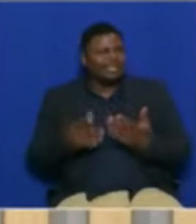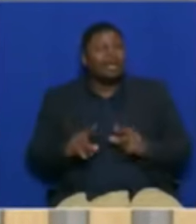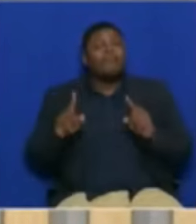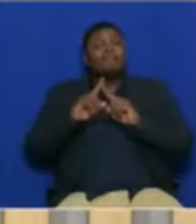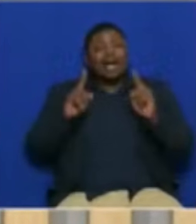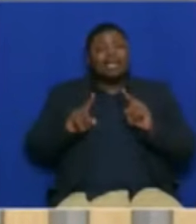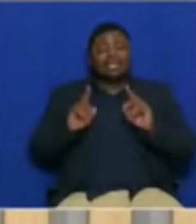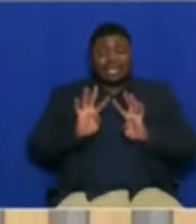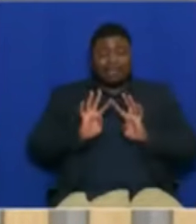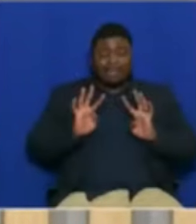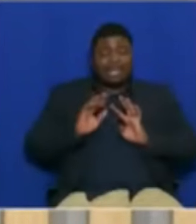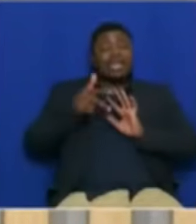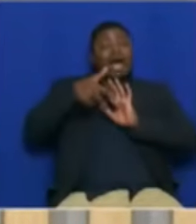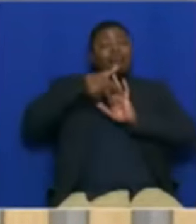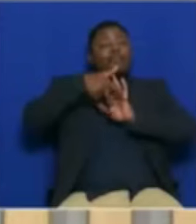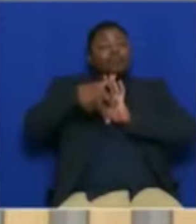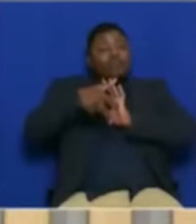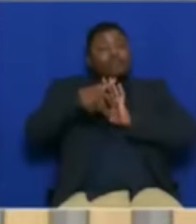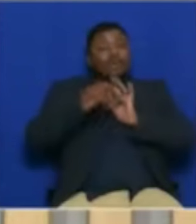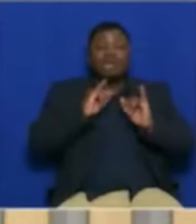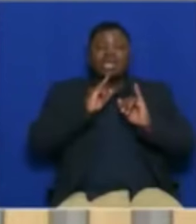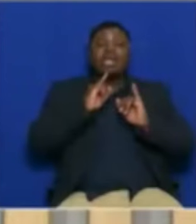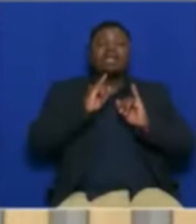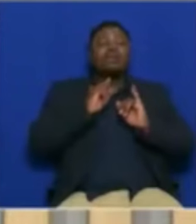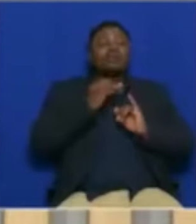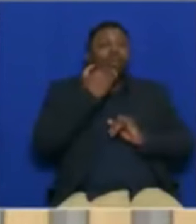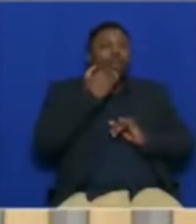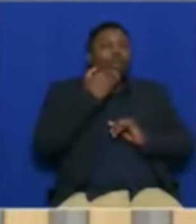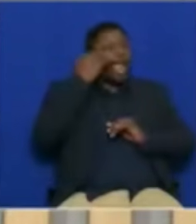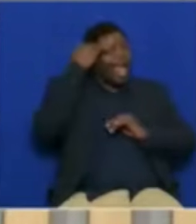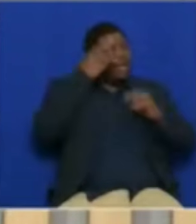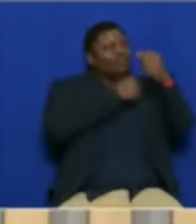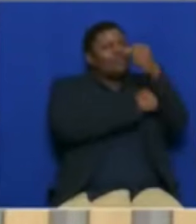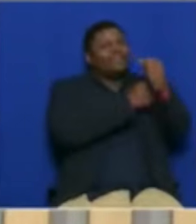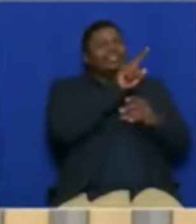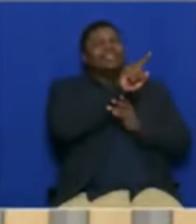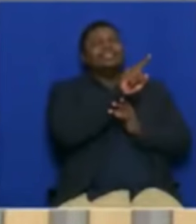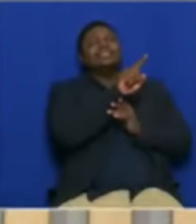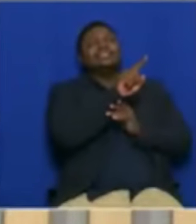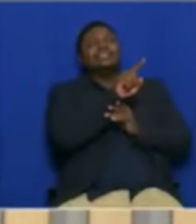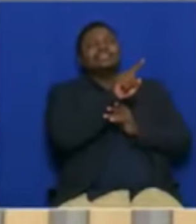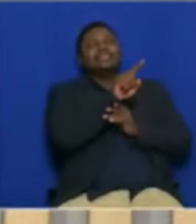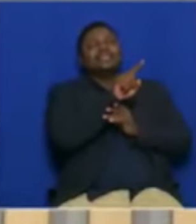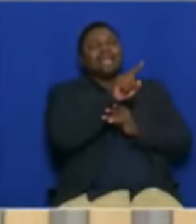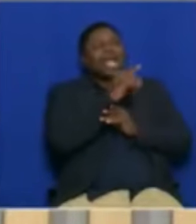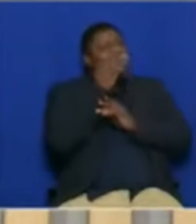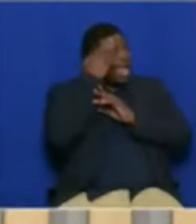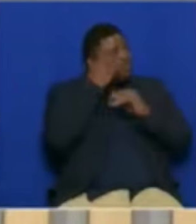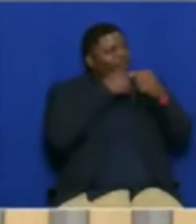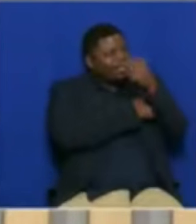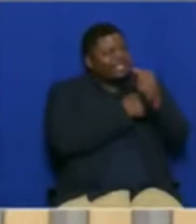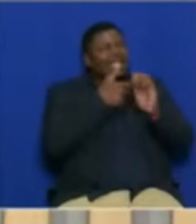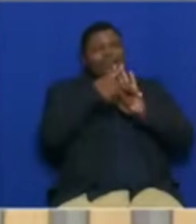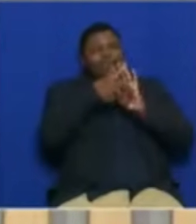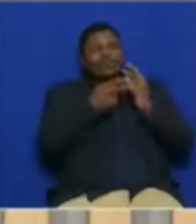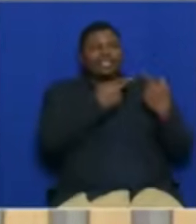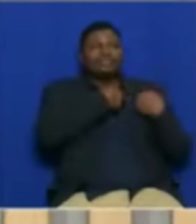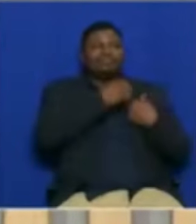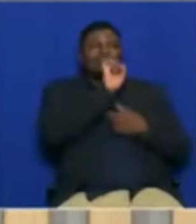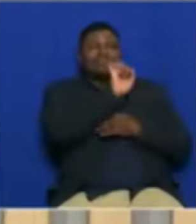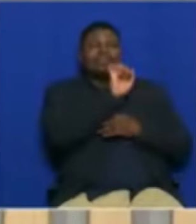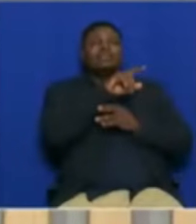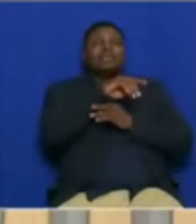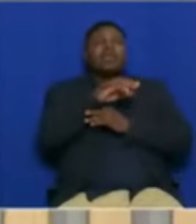head office. So when I say it's approved by head office, it means it's authorized.